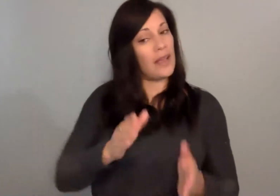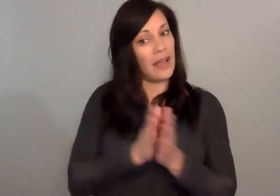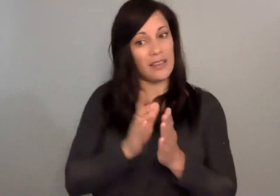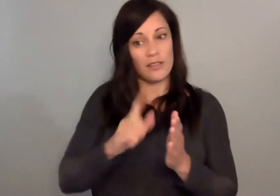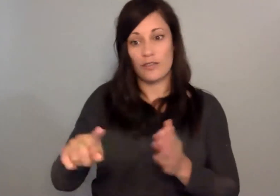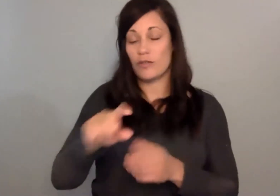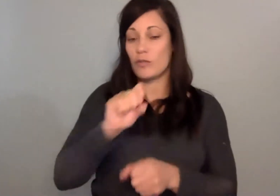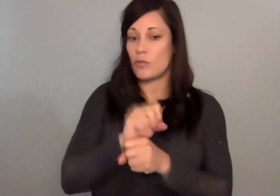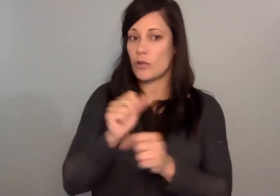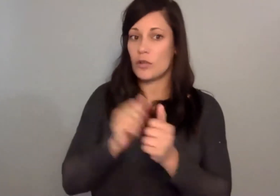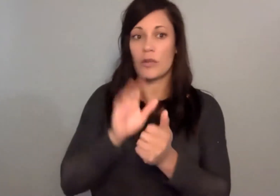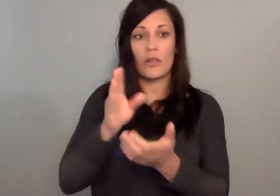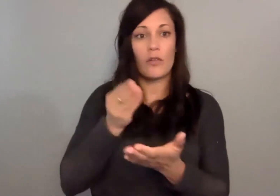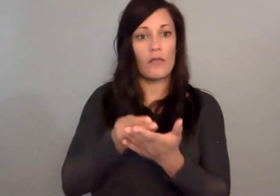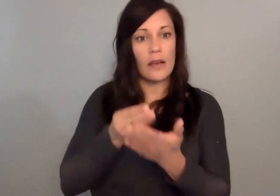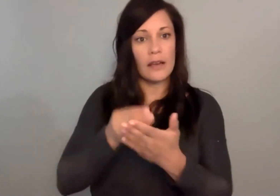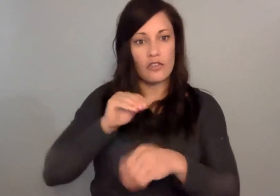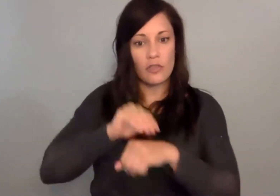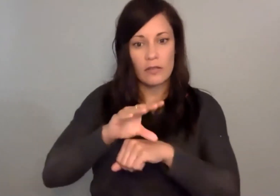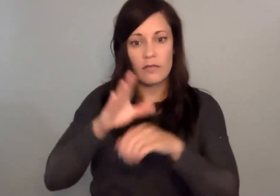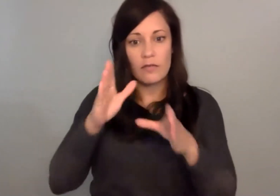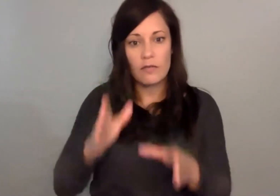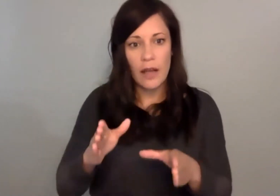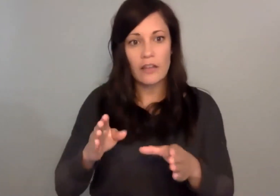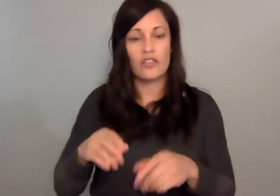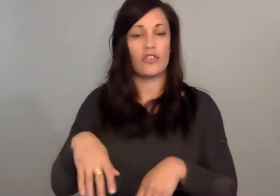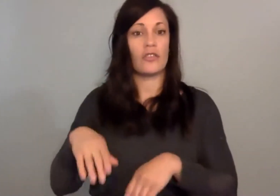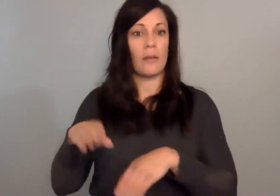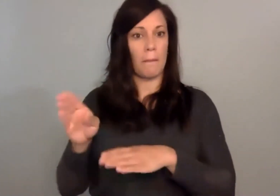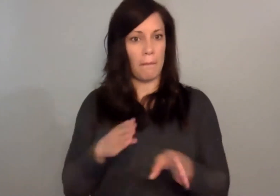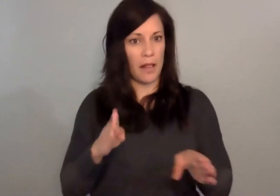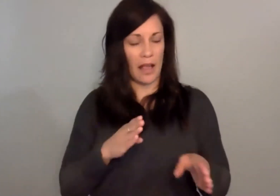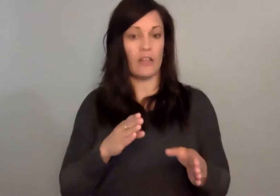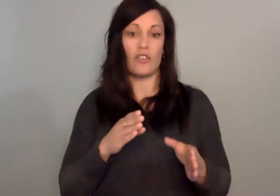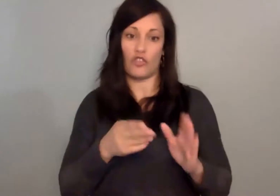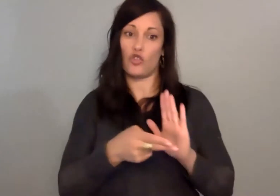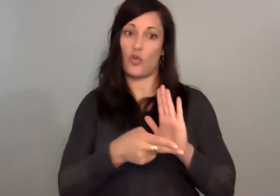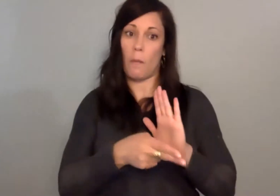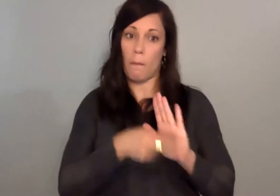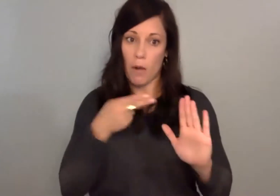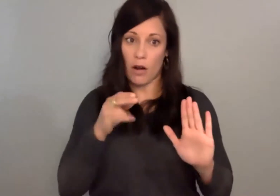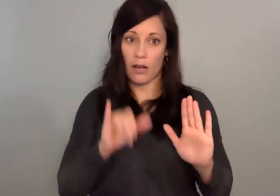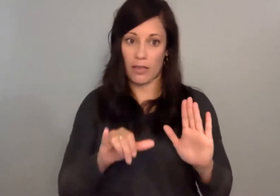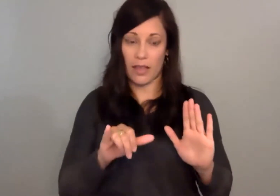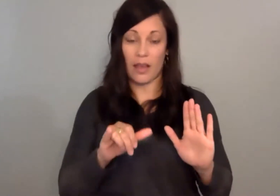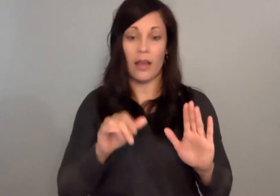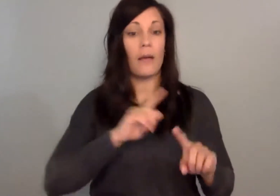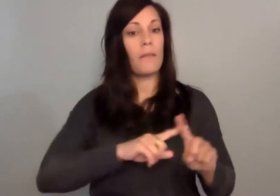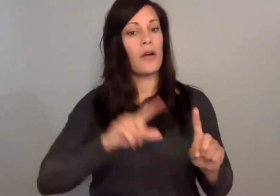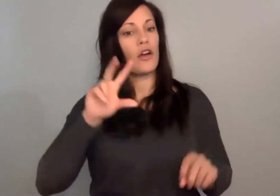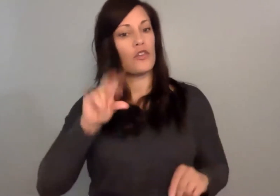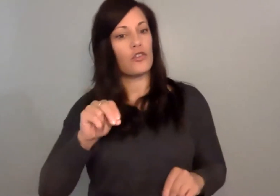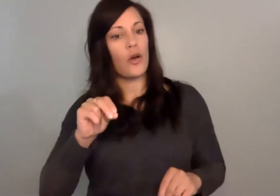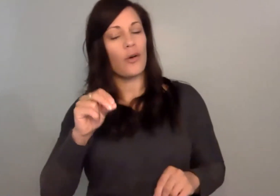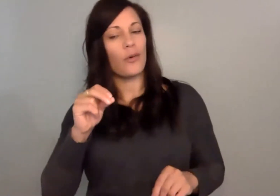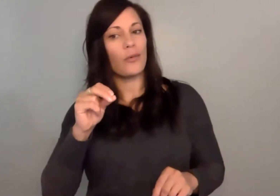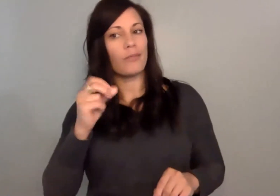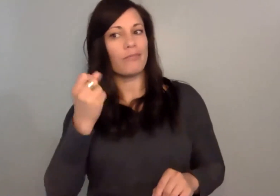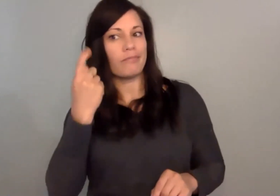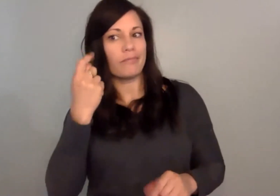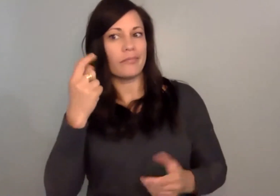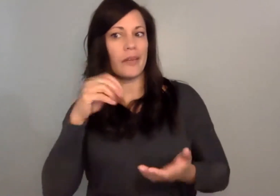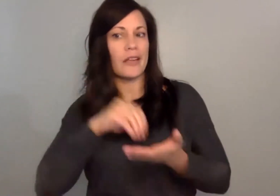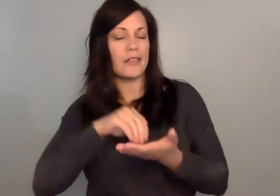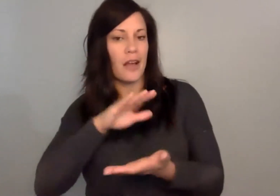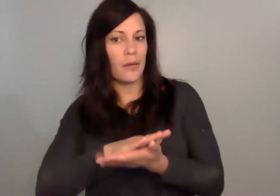or planners to mark that, but there is going to be no documentation that you must provide us as